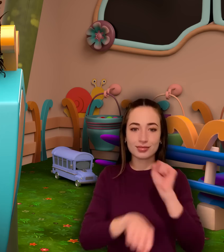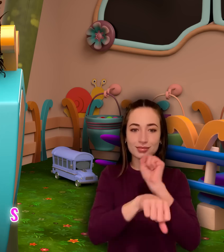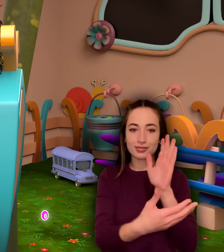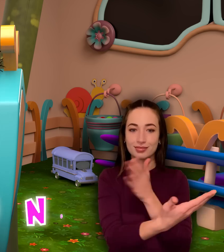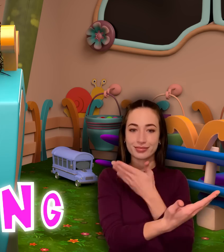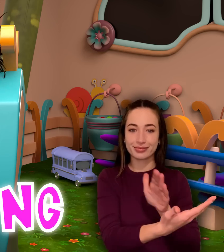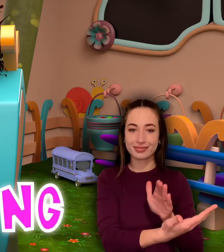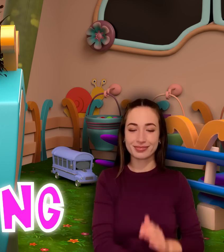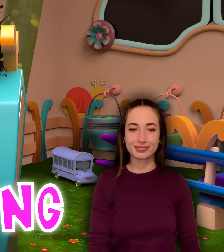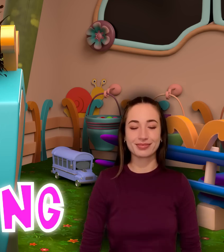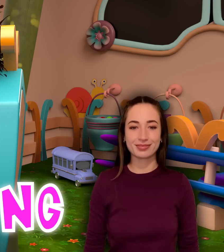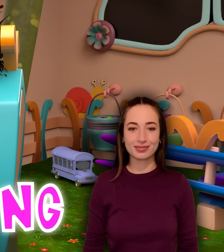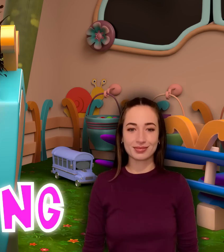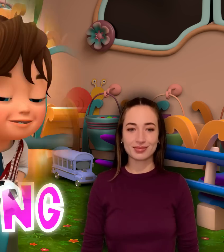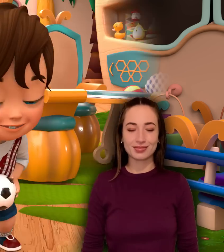job